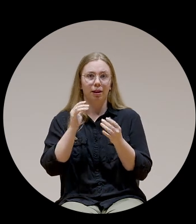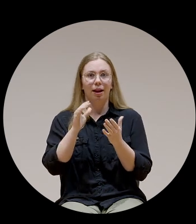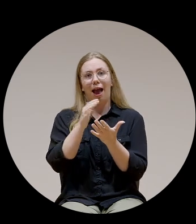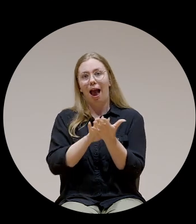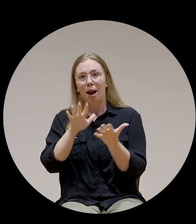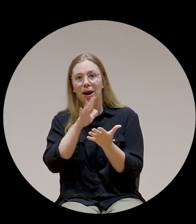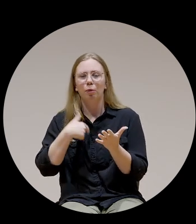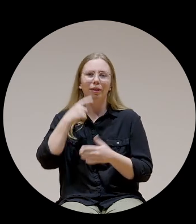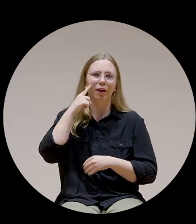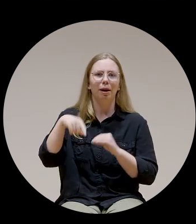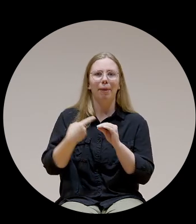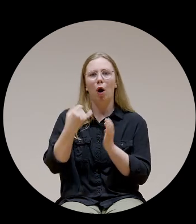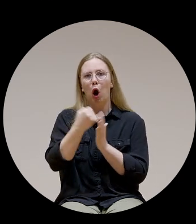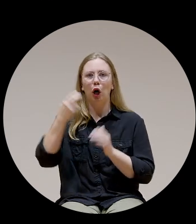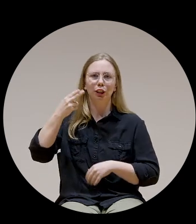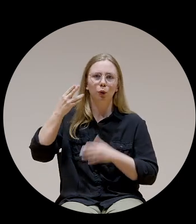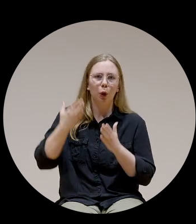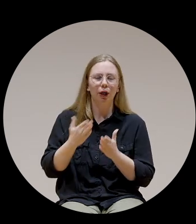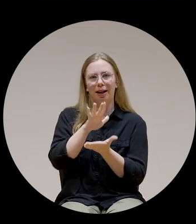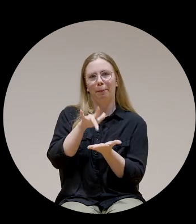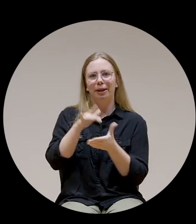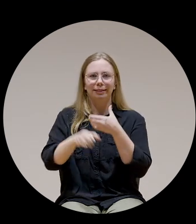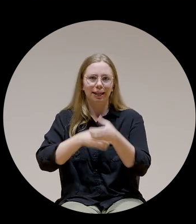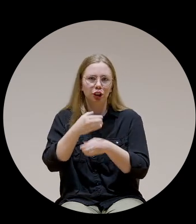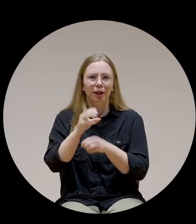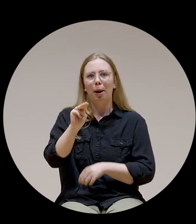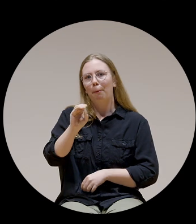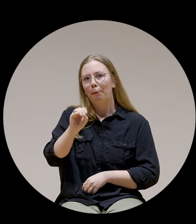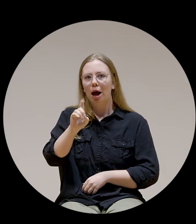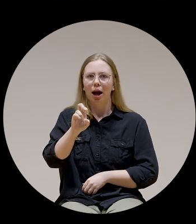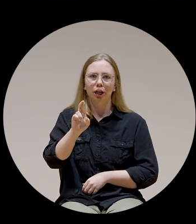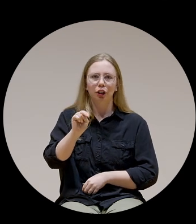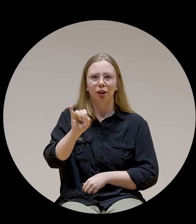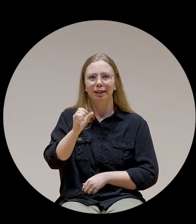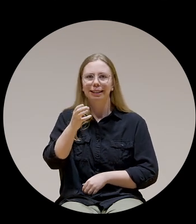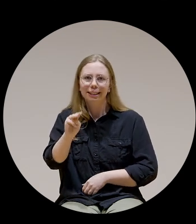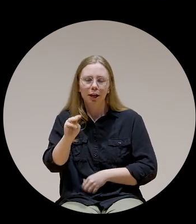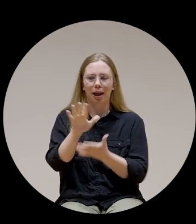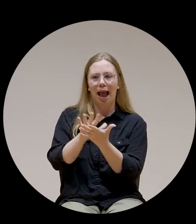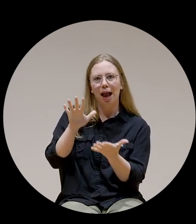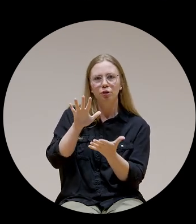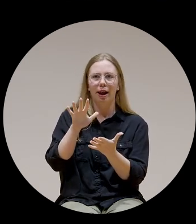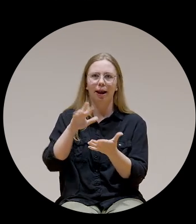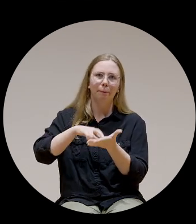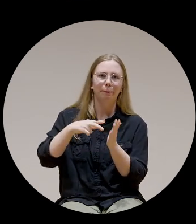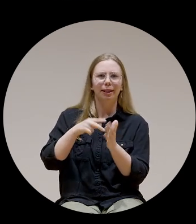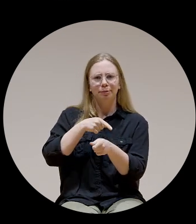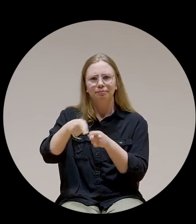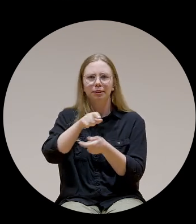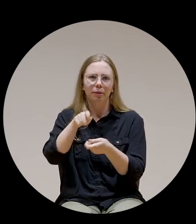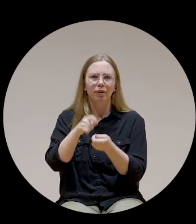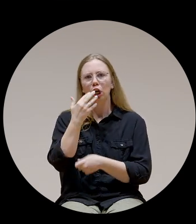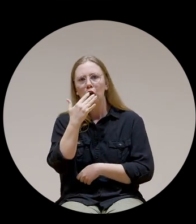historians are referring to that kind of mid-century capital M modernism, in which abstraction becomes, pure color and